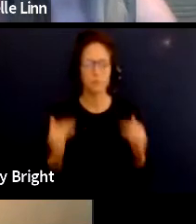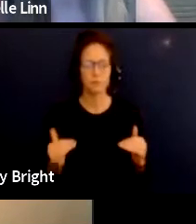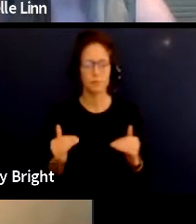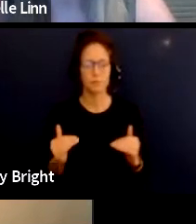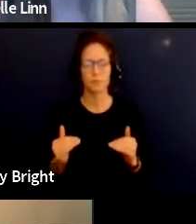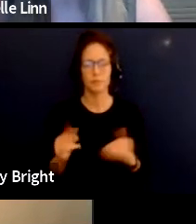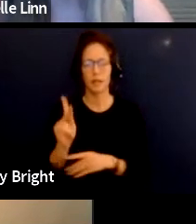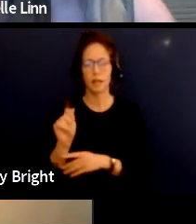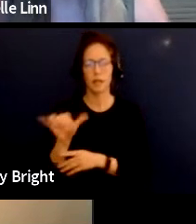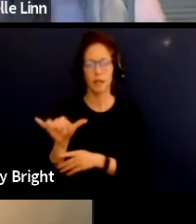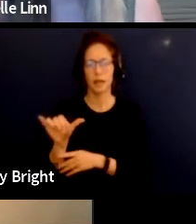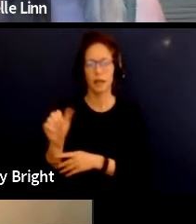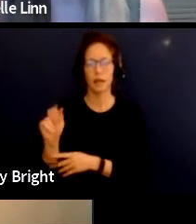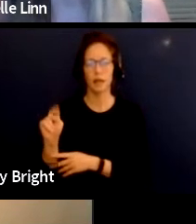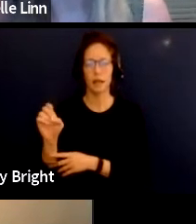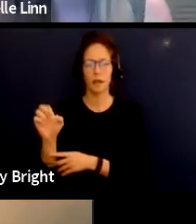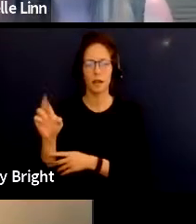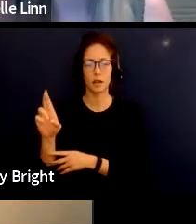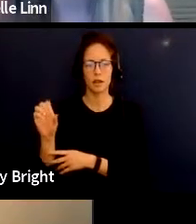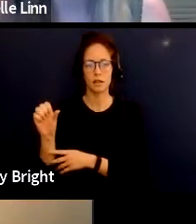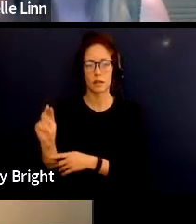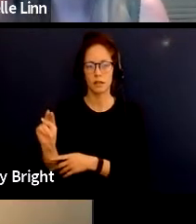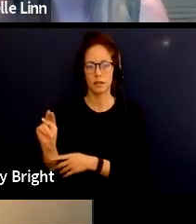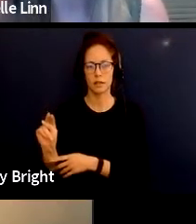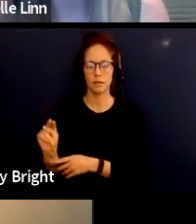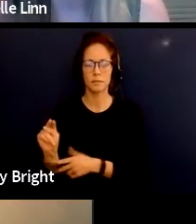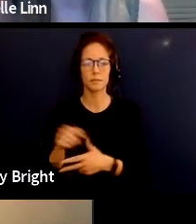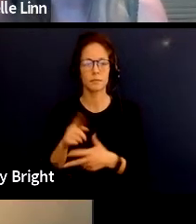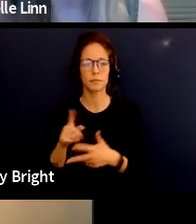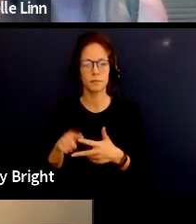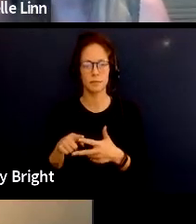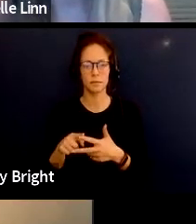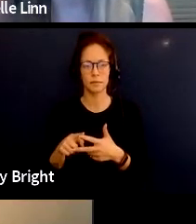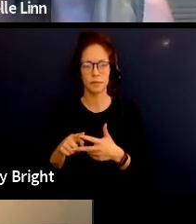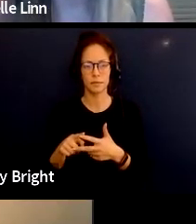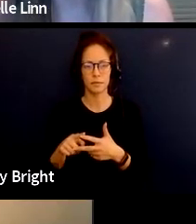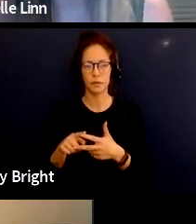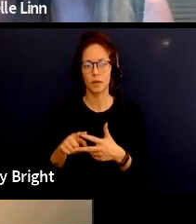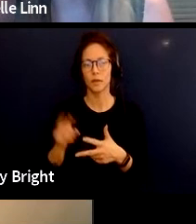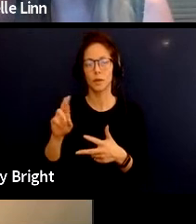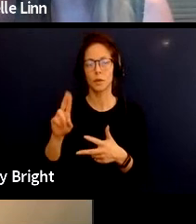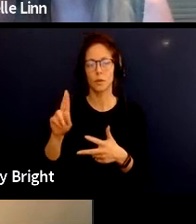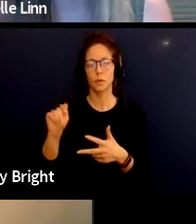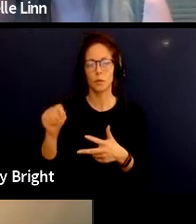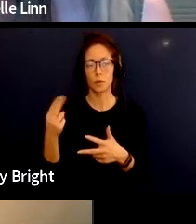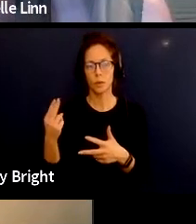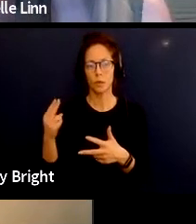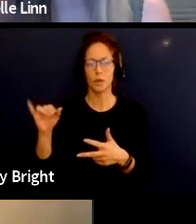Kay Anderson. And after that will be Ruth Hislop.